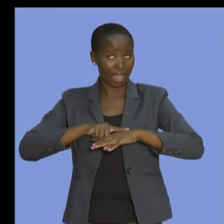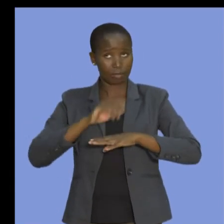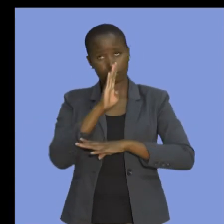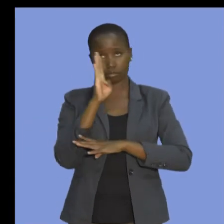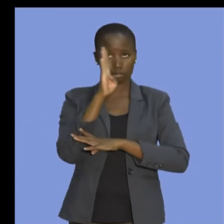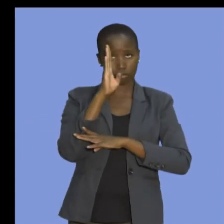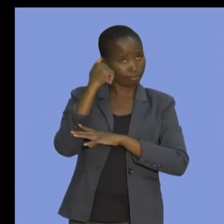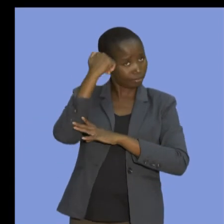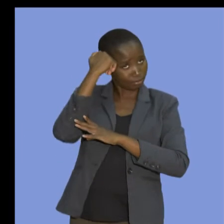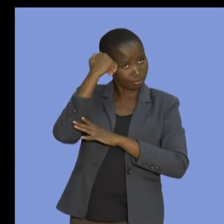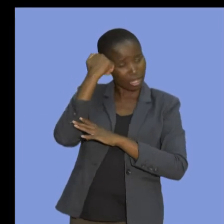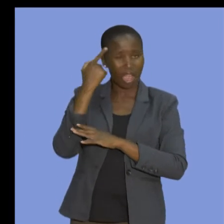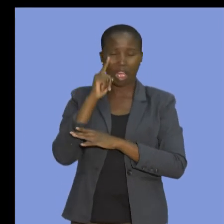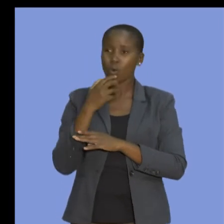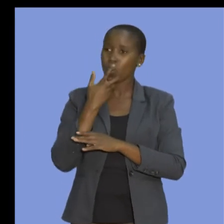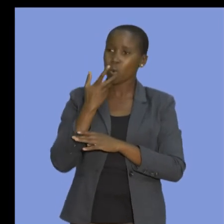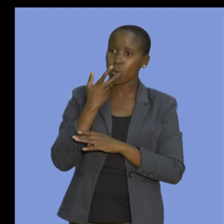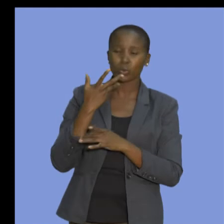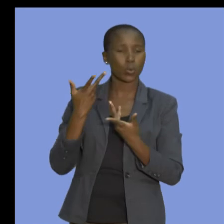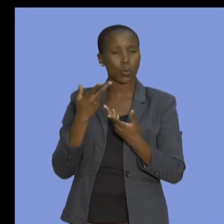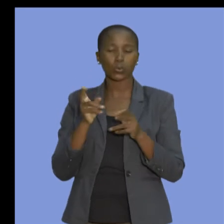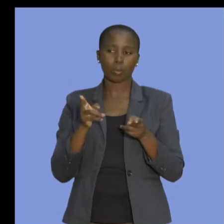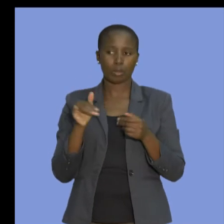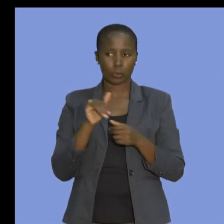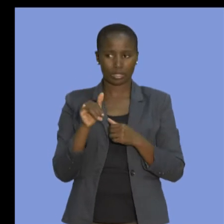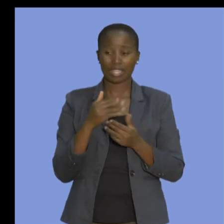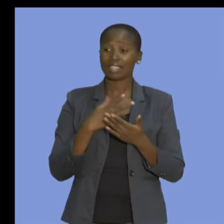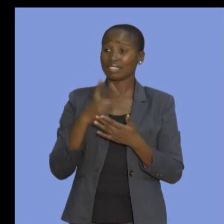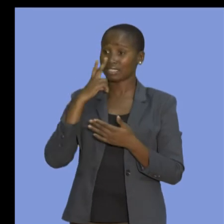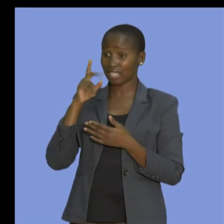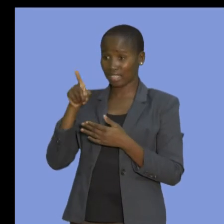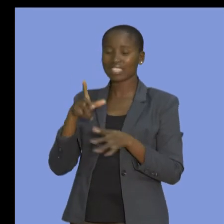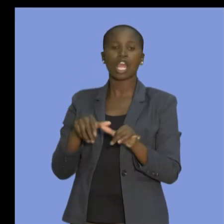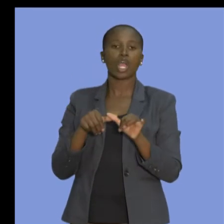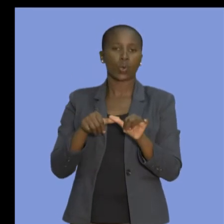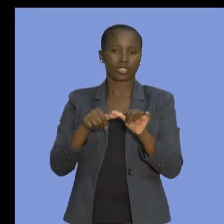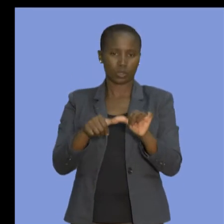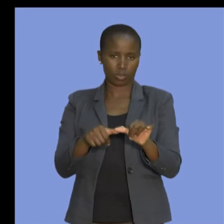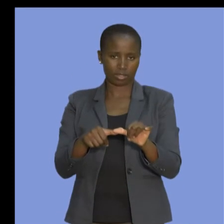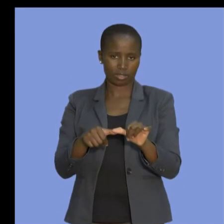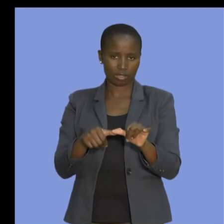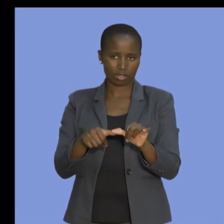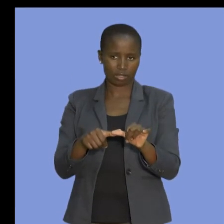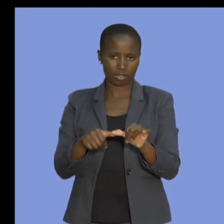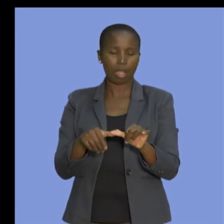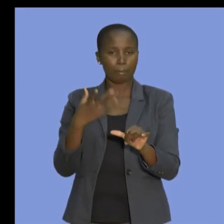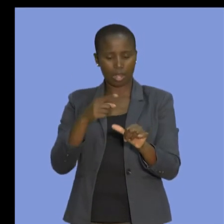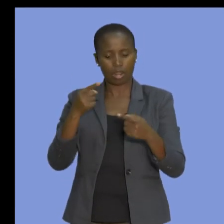continuous and discrete, which can be done by the same.